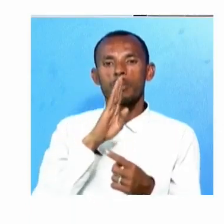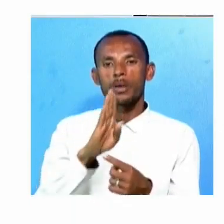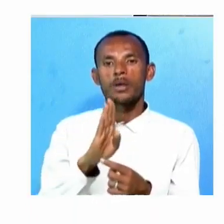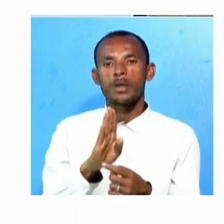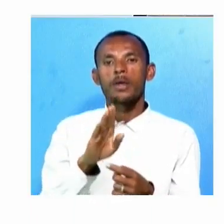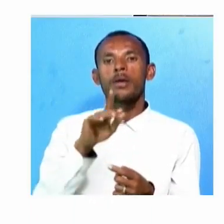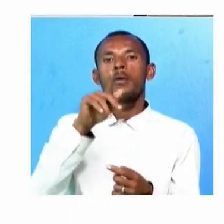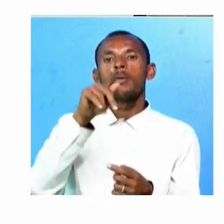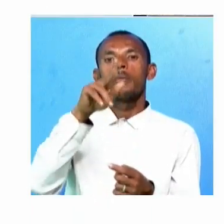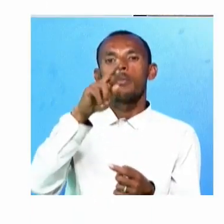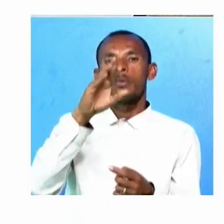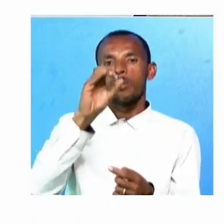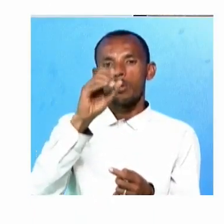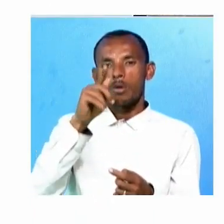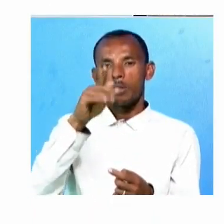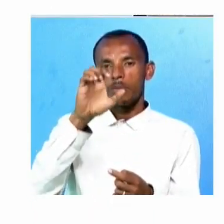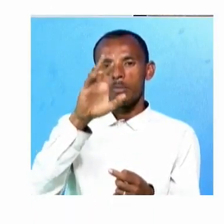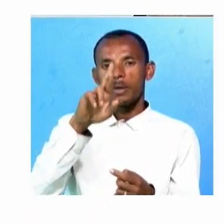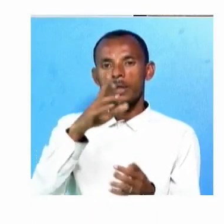proper